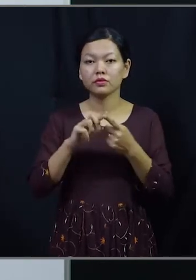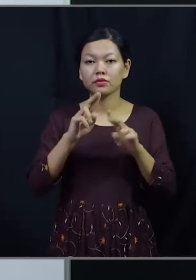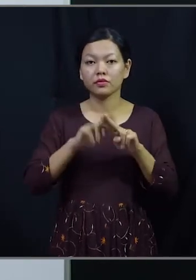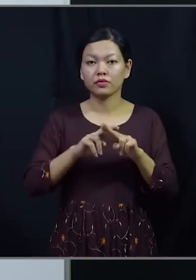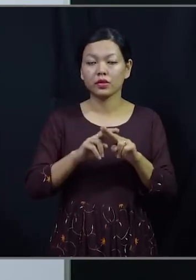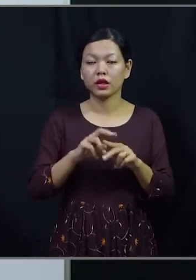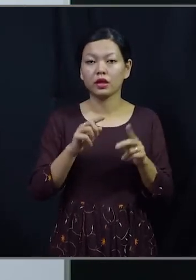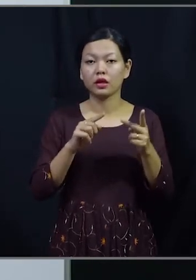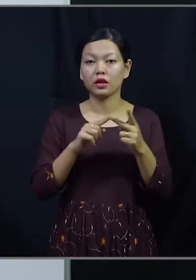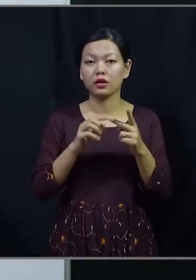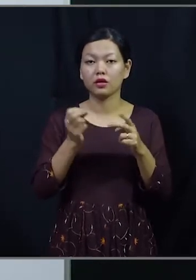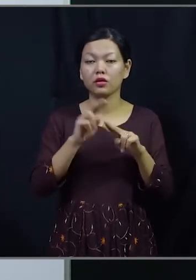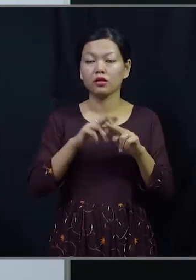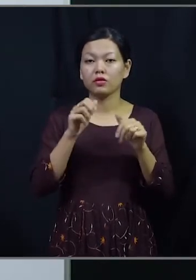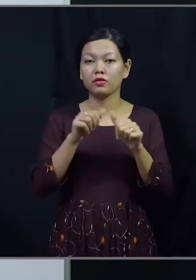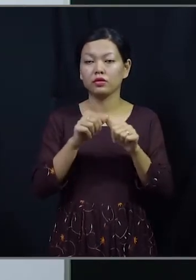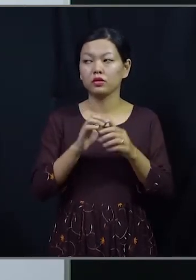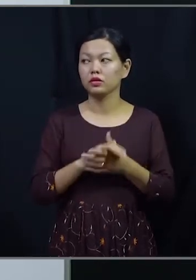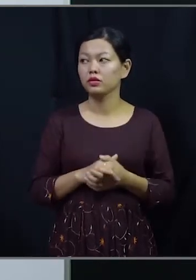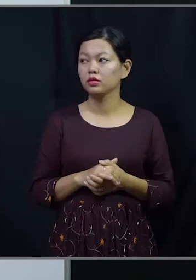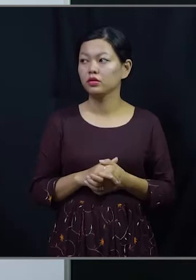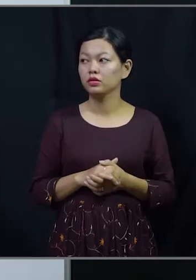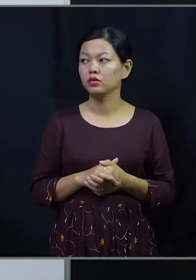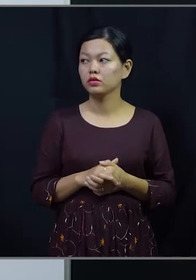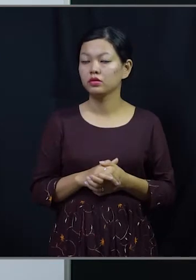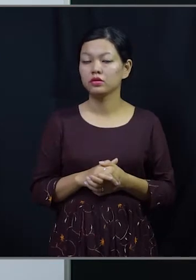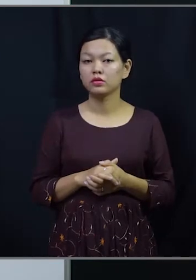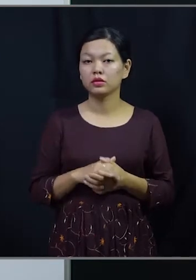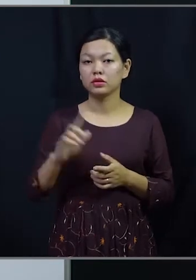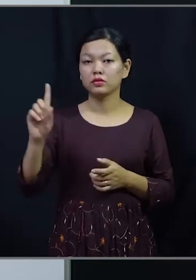of A, maybe I will take F here,